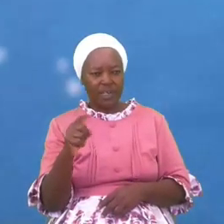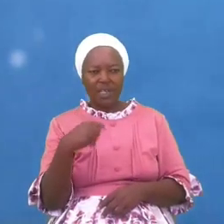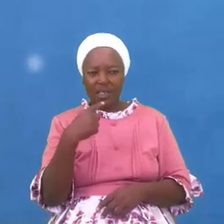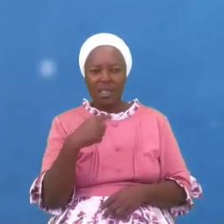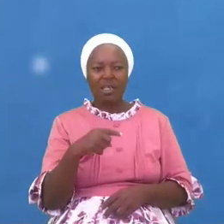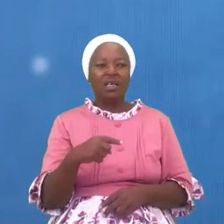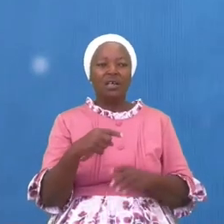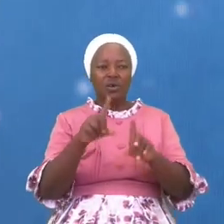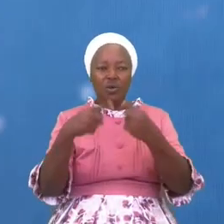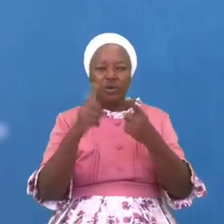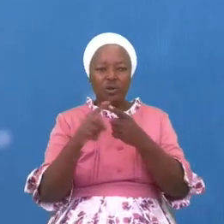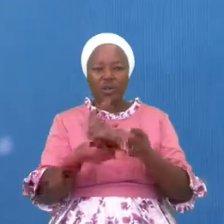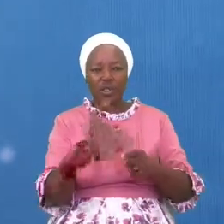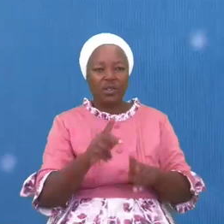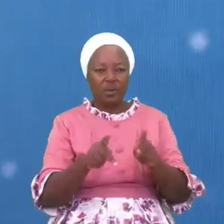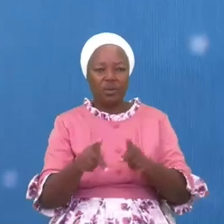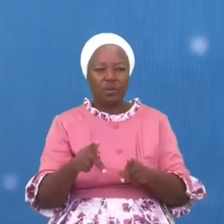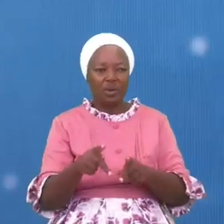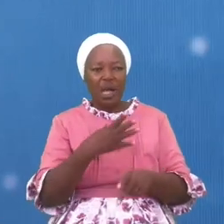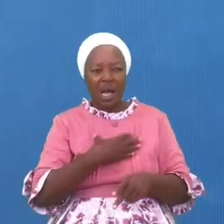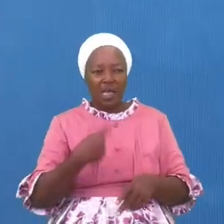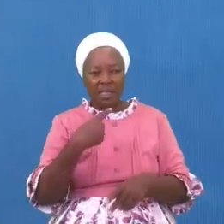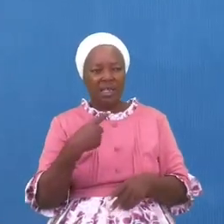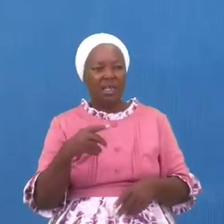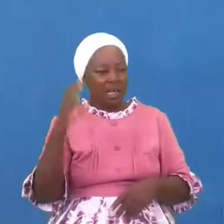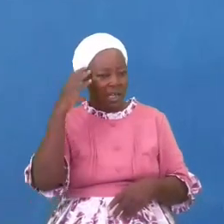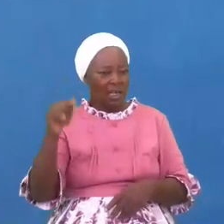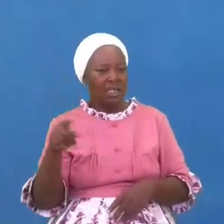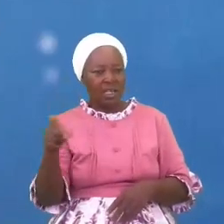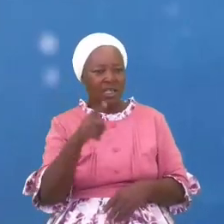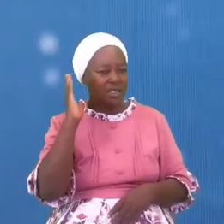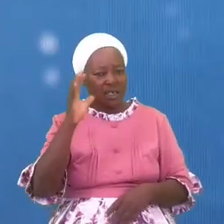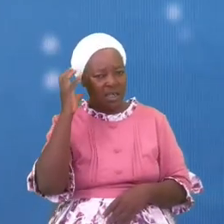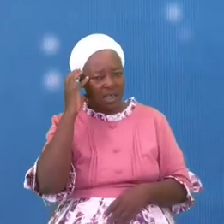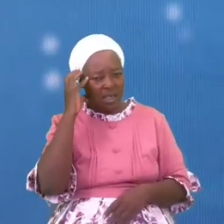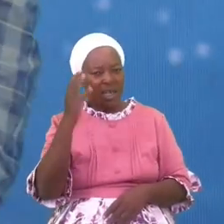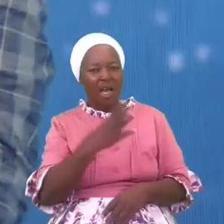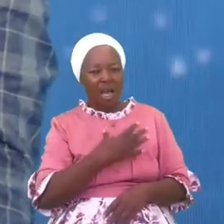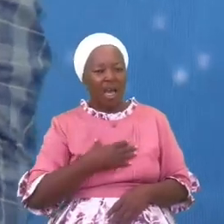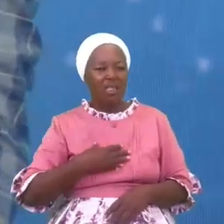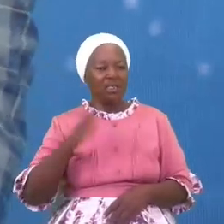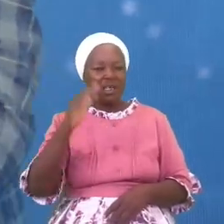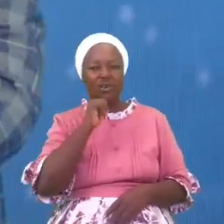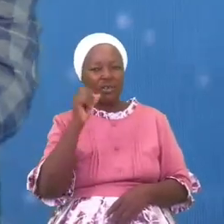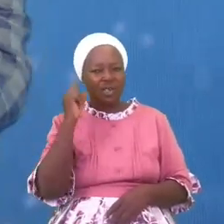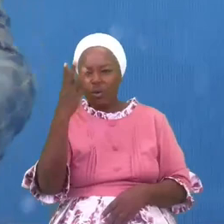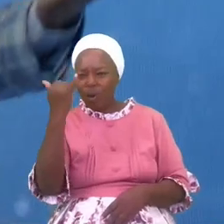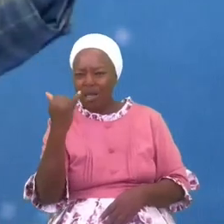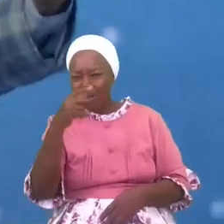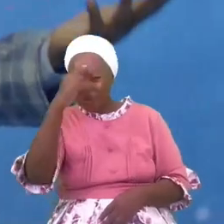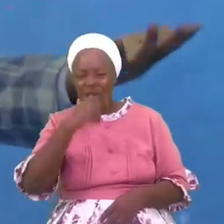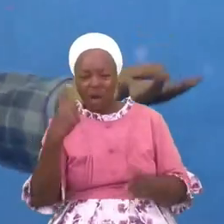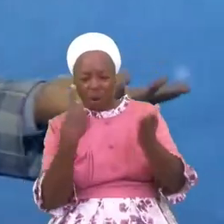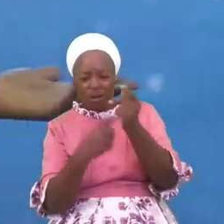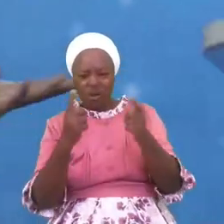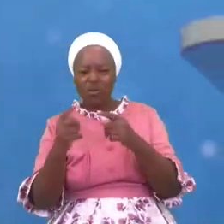to the old tradition. They were holding to, even if I'm wrong, I prefer to be wrong. Look at all these Pharisees and look at